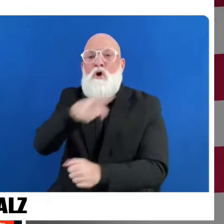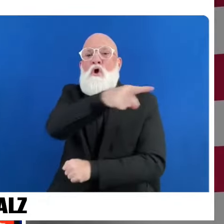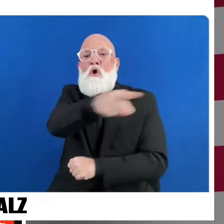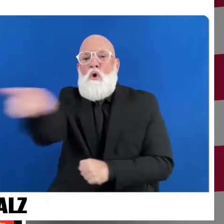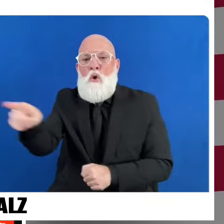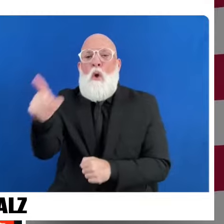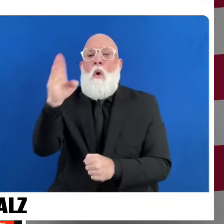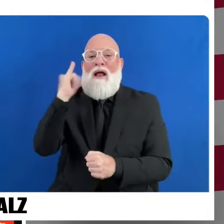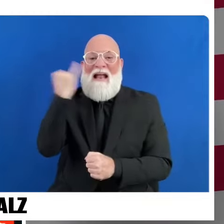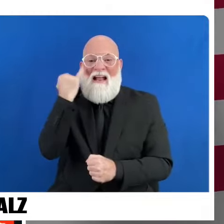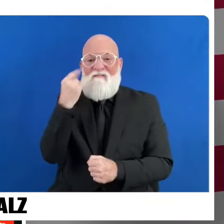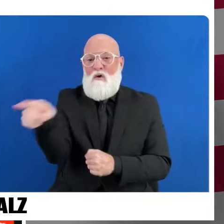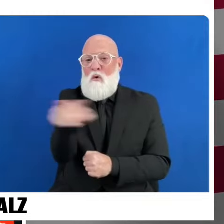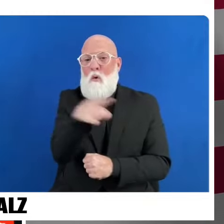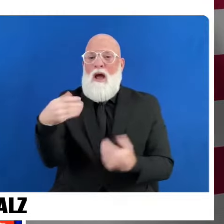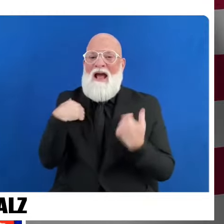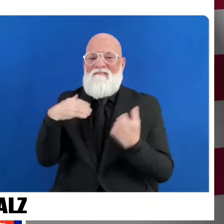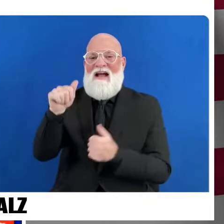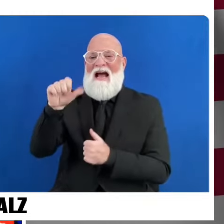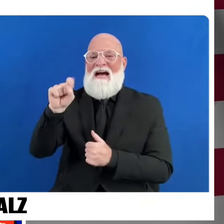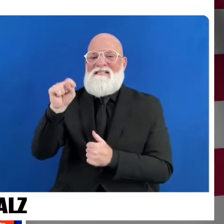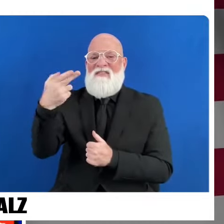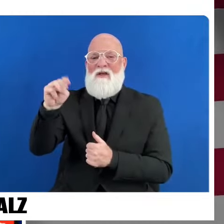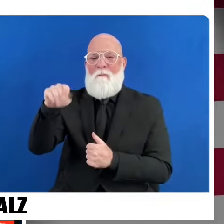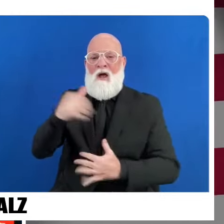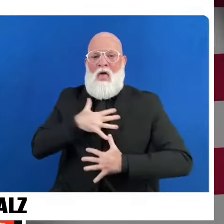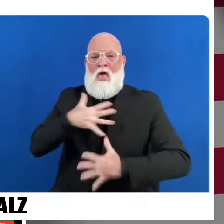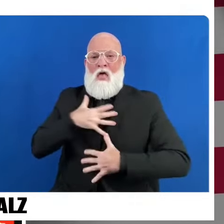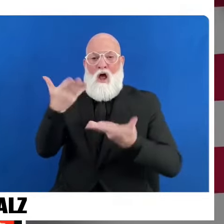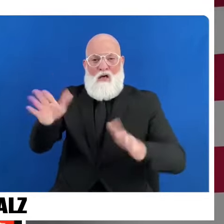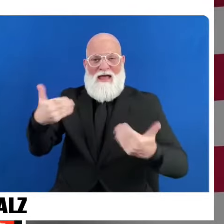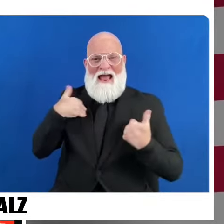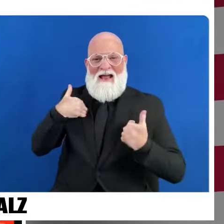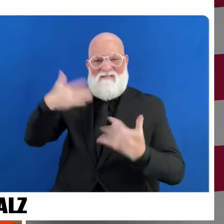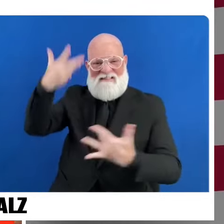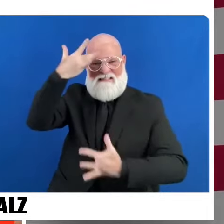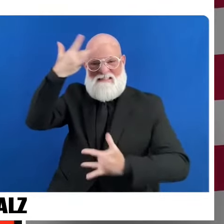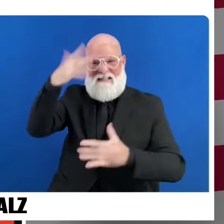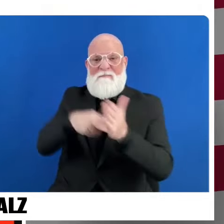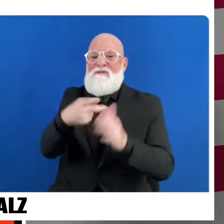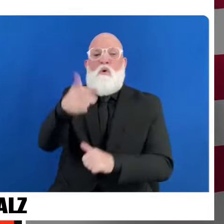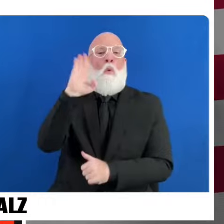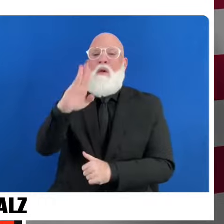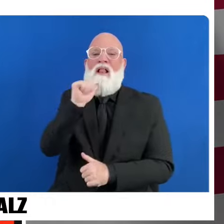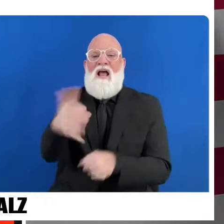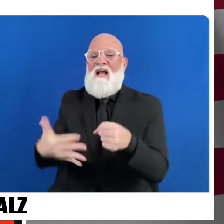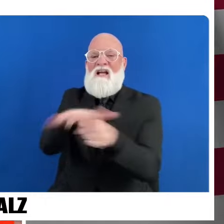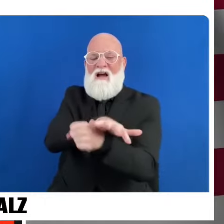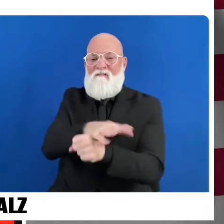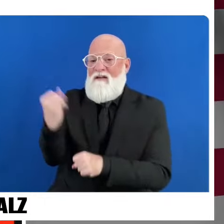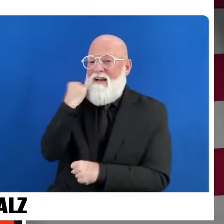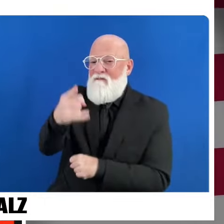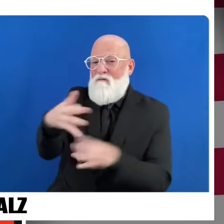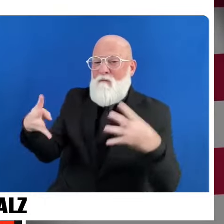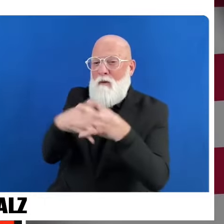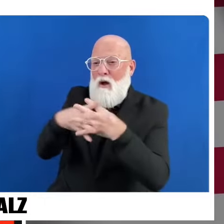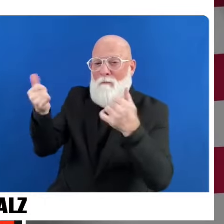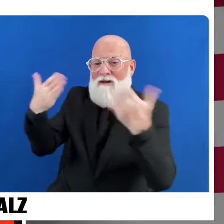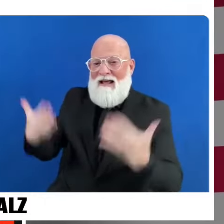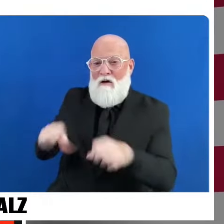too bad. If you're a woman, probably not. Broke your foot during football, might kick you out. Your kids get kicked out when they're 26. Kamala